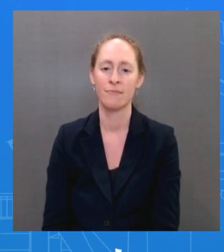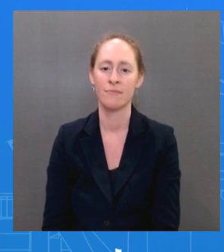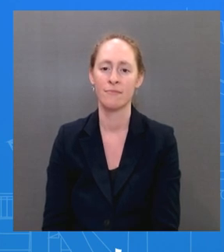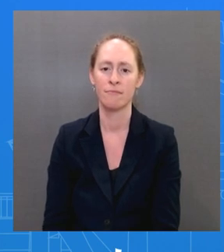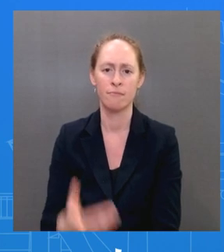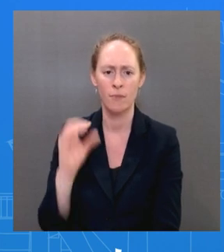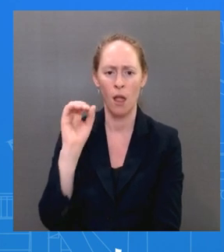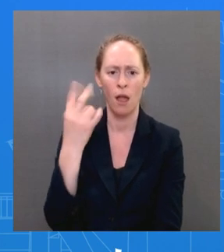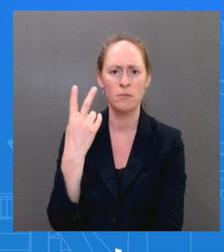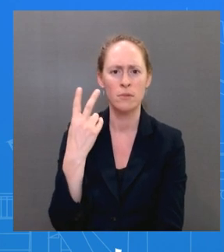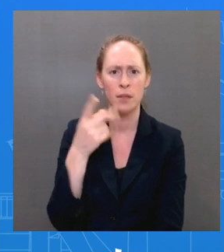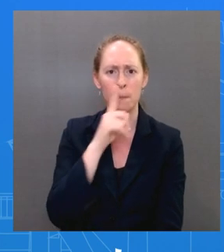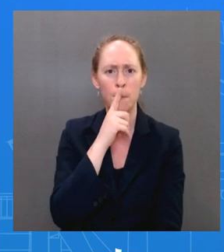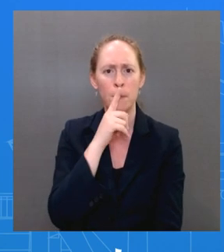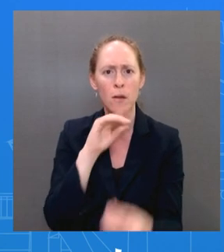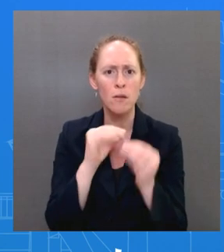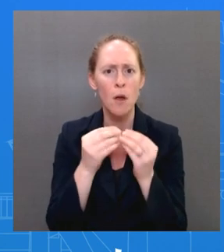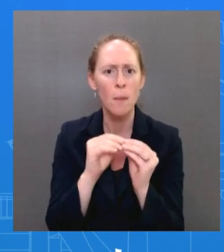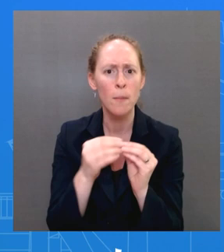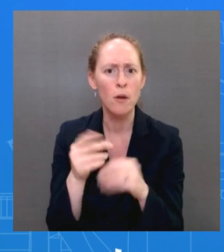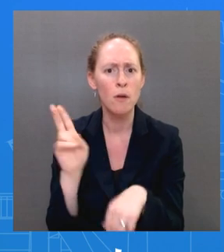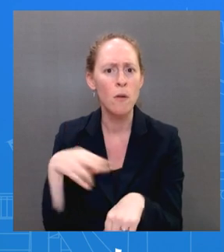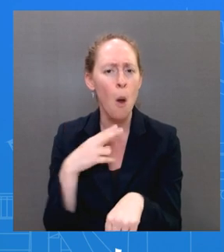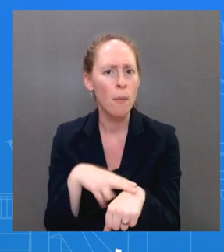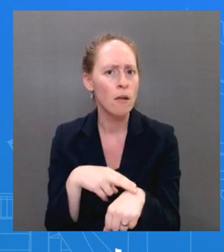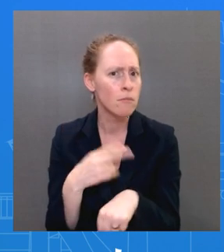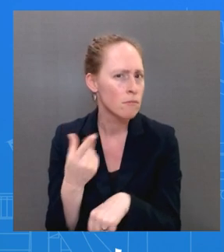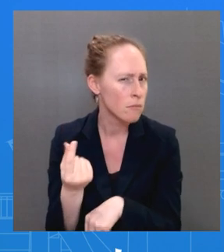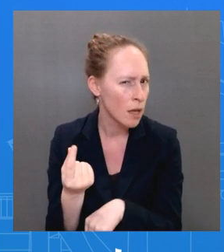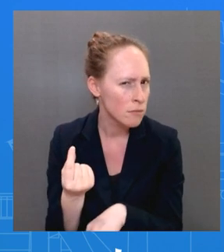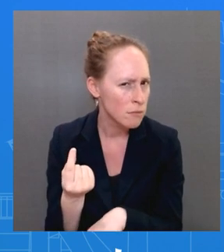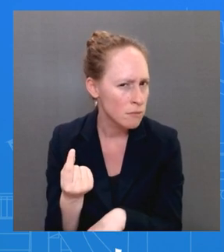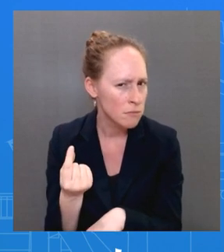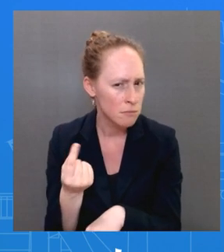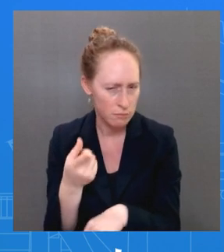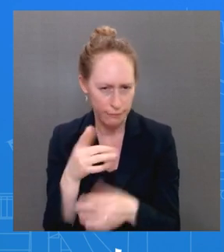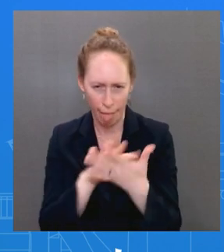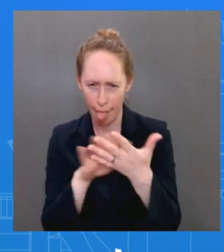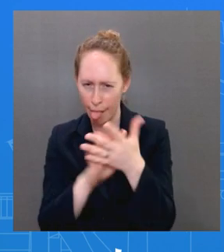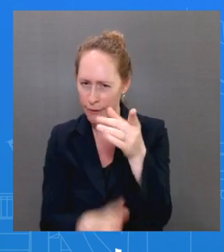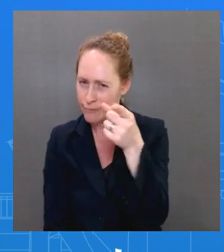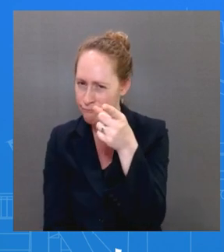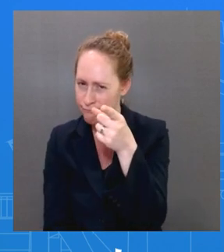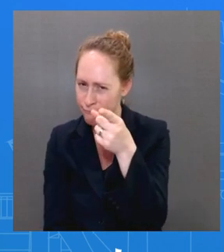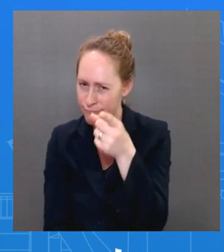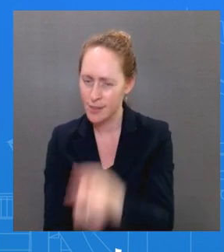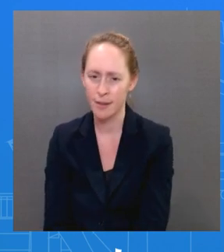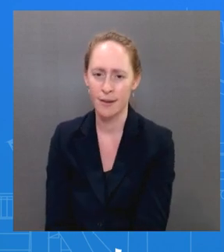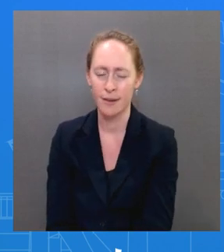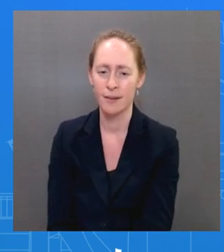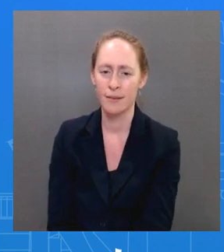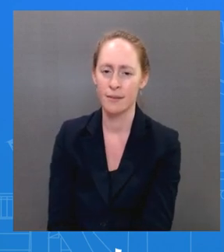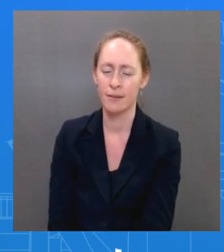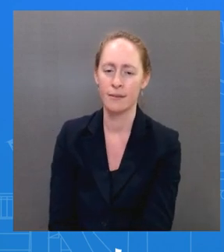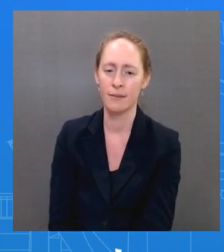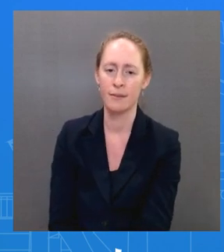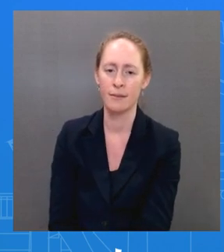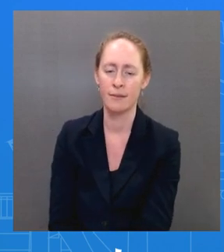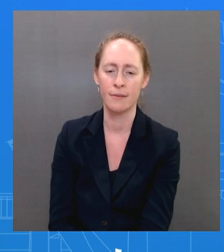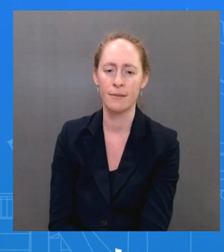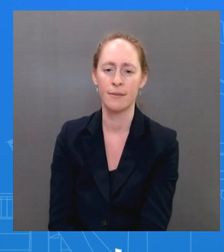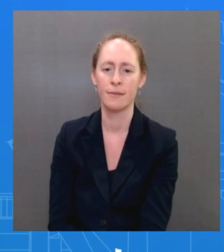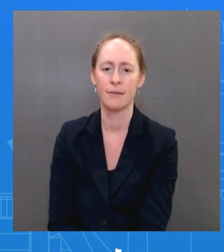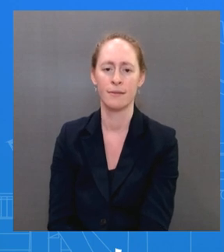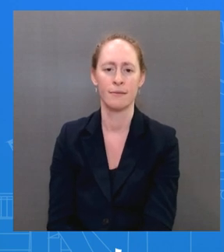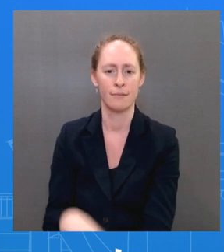put some more specificity on that. So he gets all of his vitals checked several times a day. And what I will say